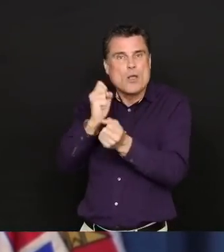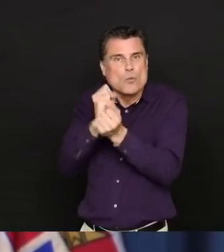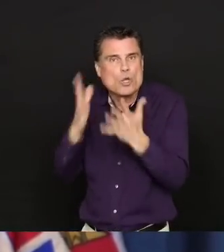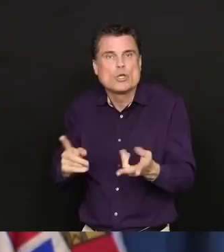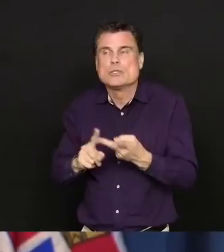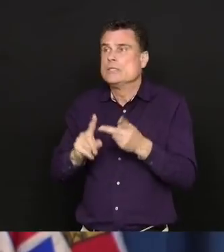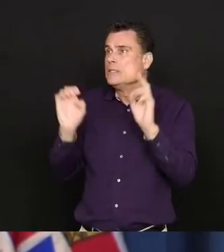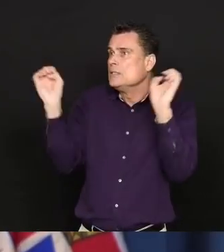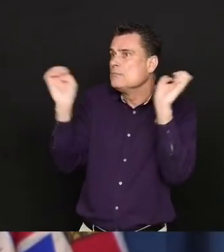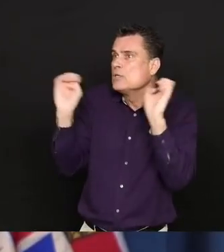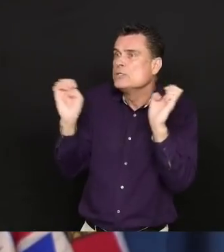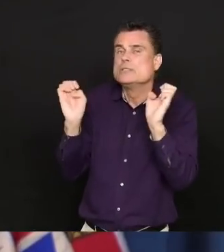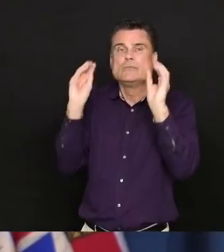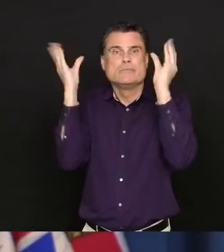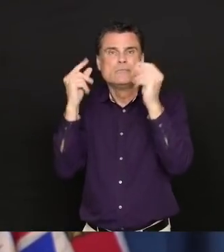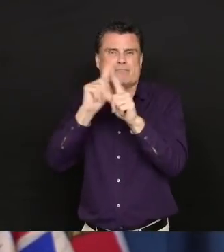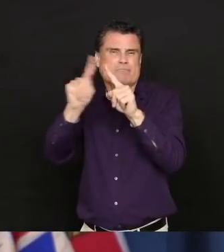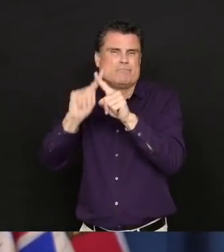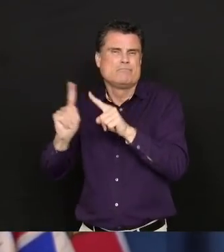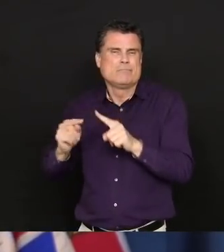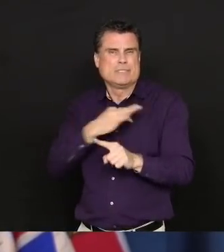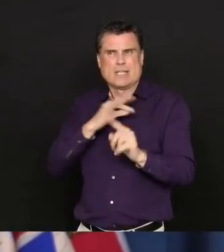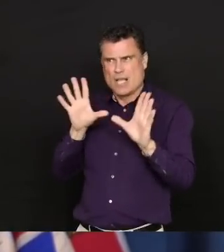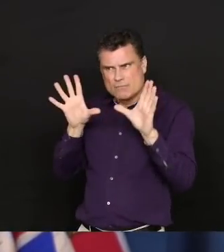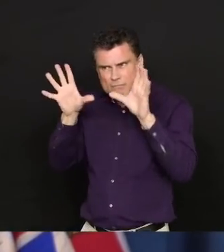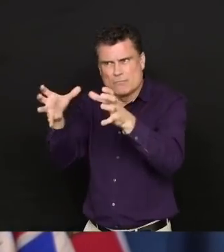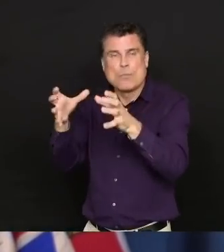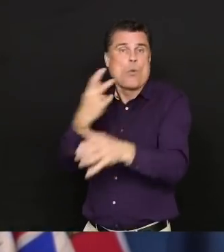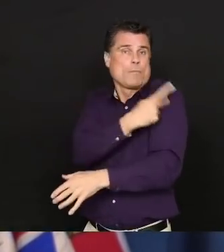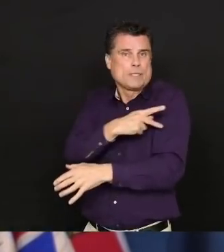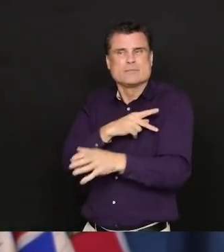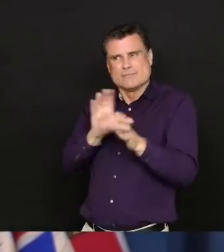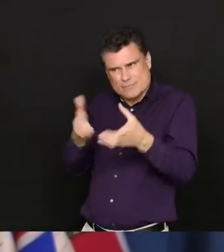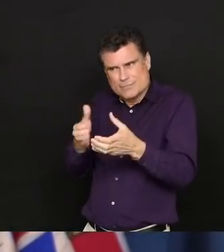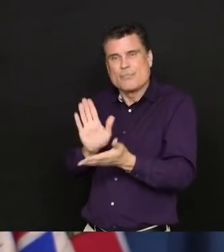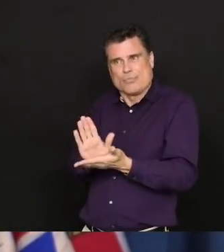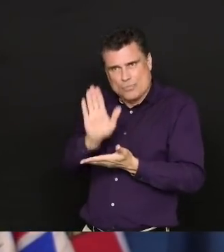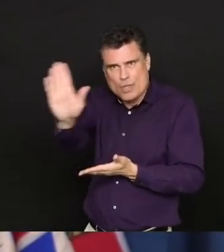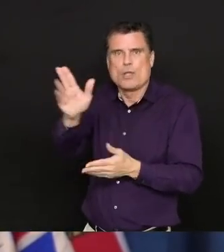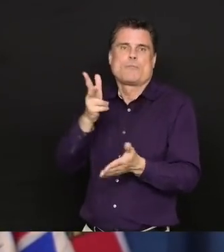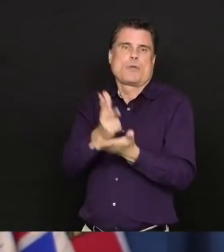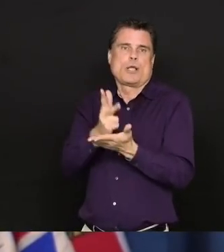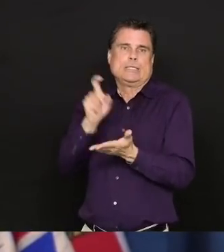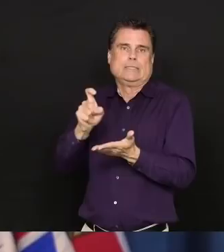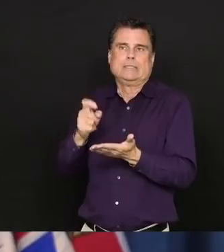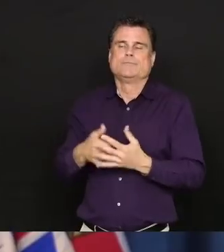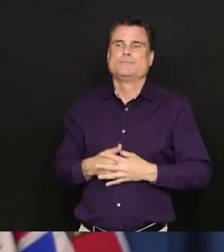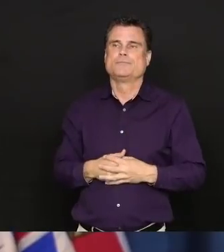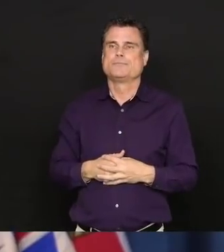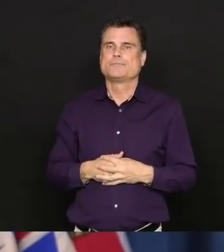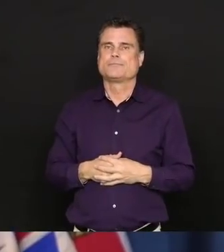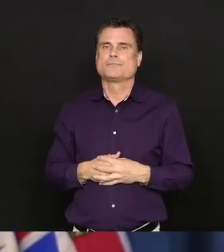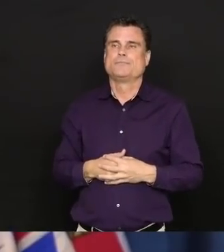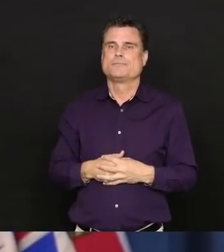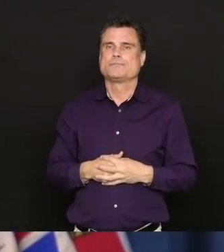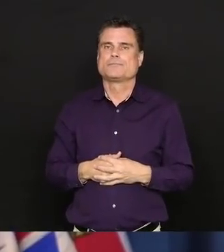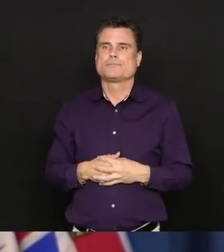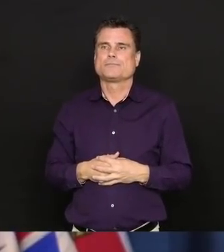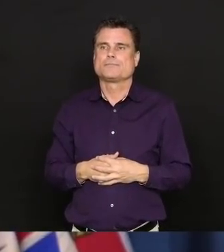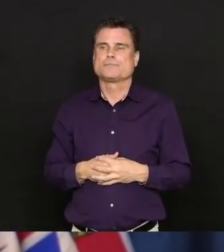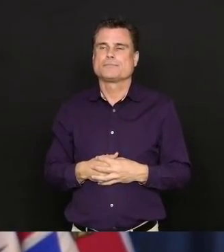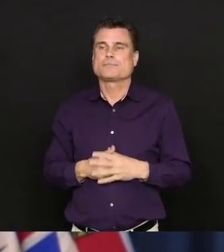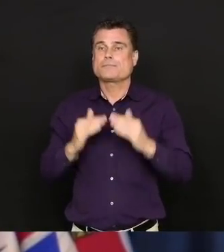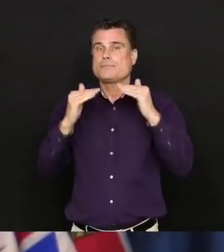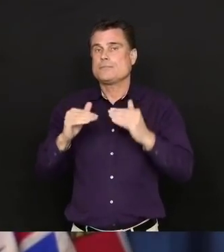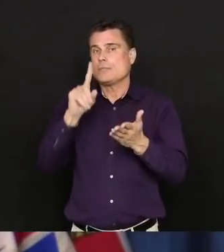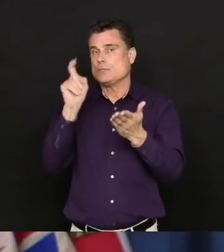Thank you. Yeah, Dr. Henry, yesterday, I think it was, you spoke about kind of some of the enhanced surveillance that's